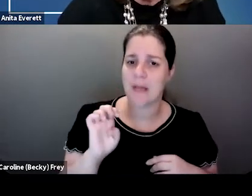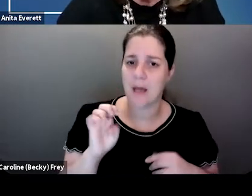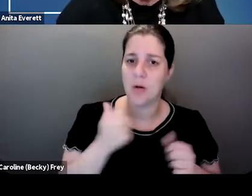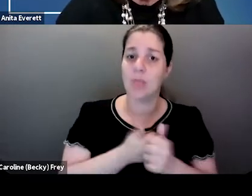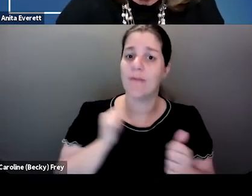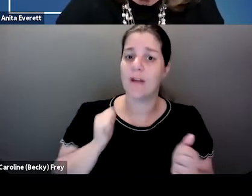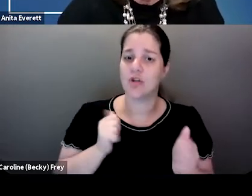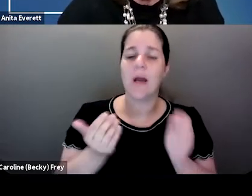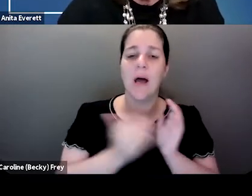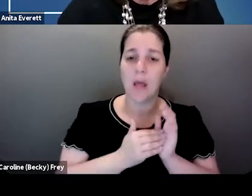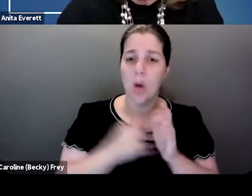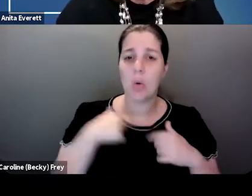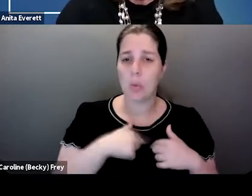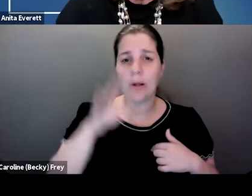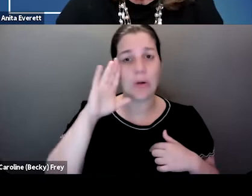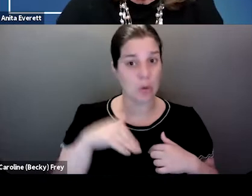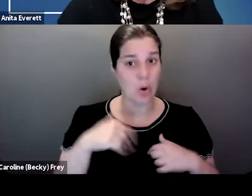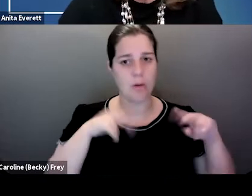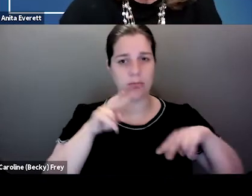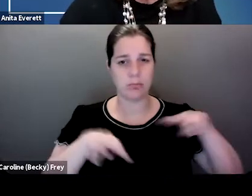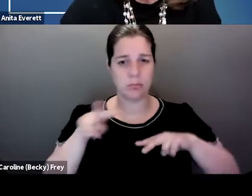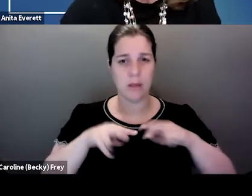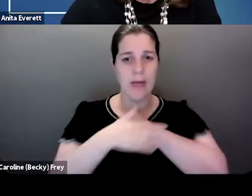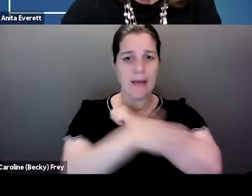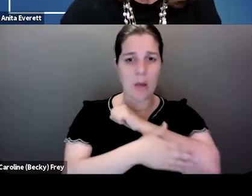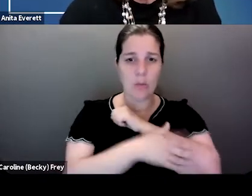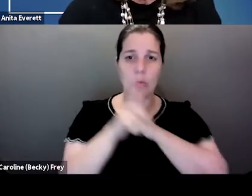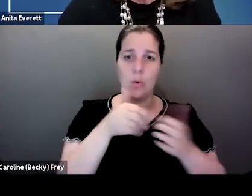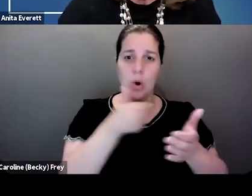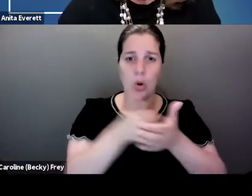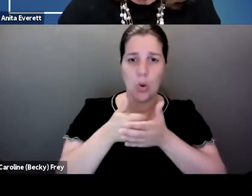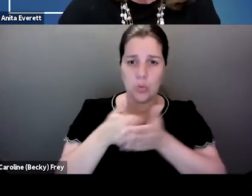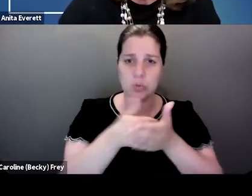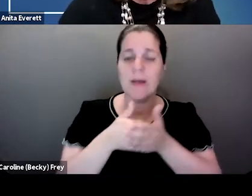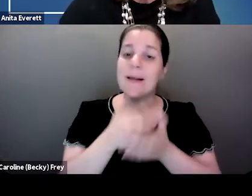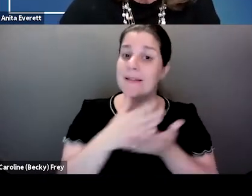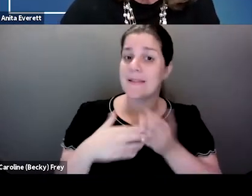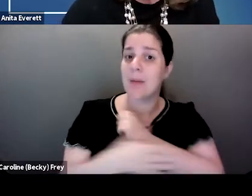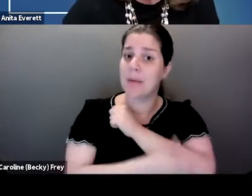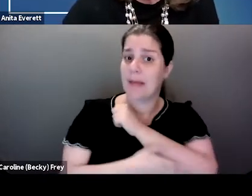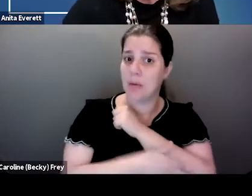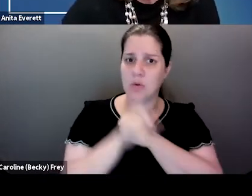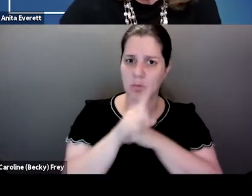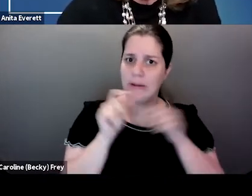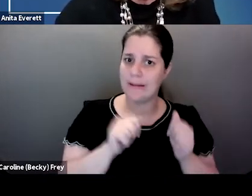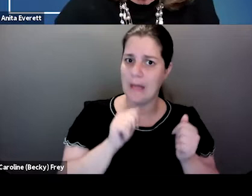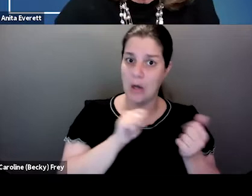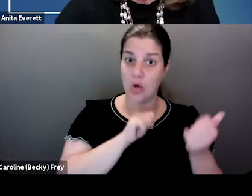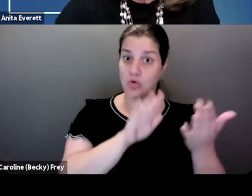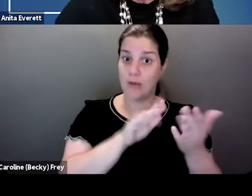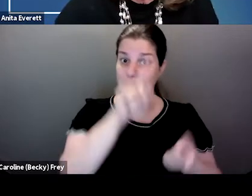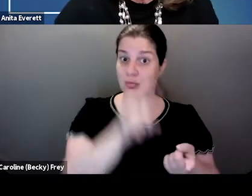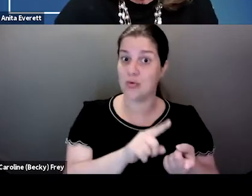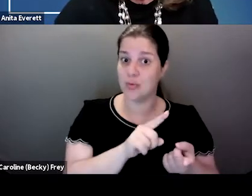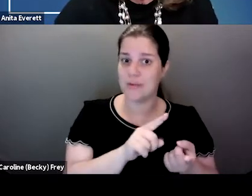the observance of counties side by side with similar demographics, that have some counties been able to really address and reduce their suicide rate, whereas others